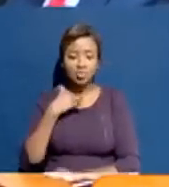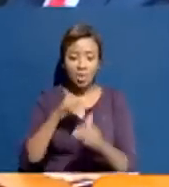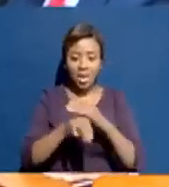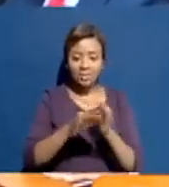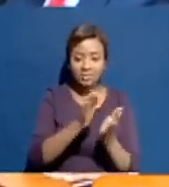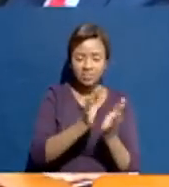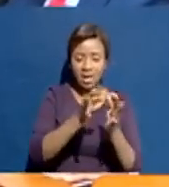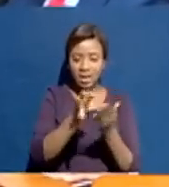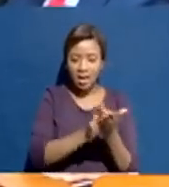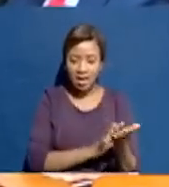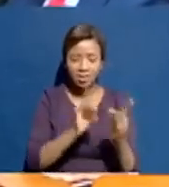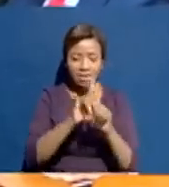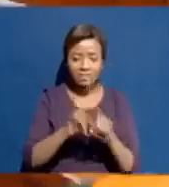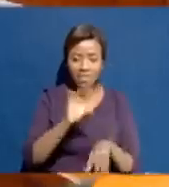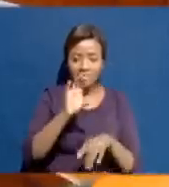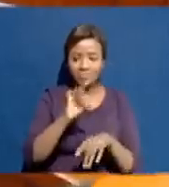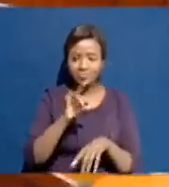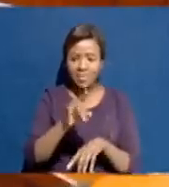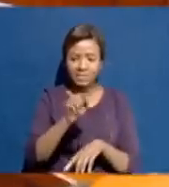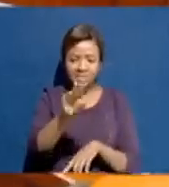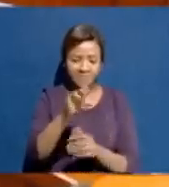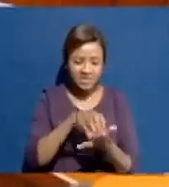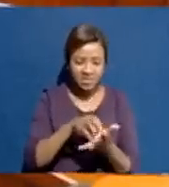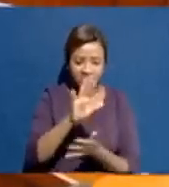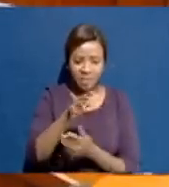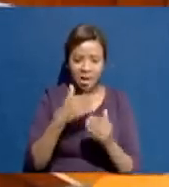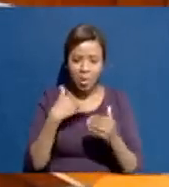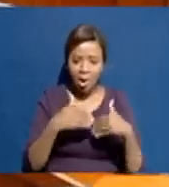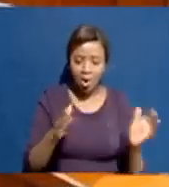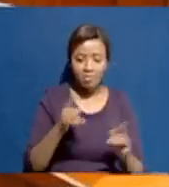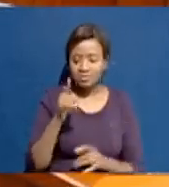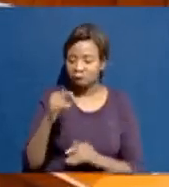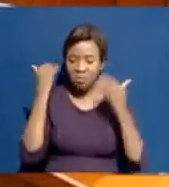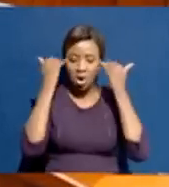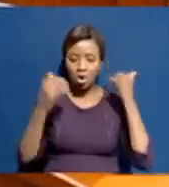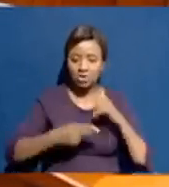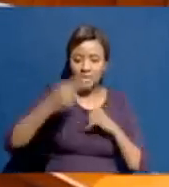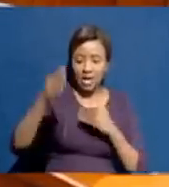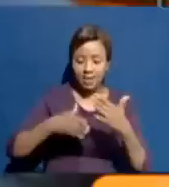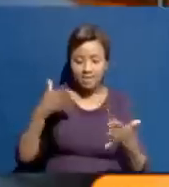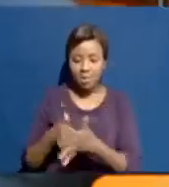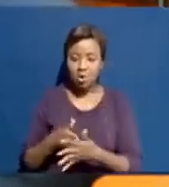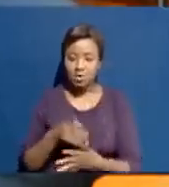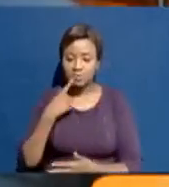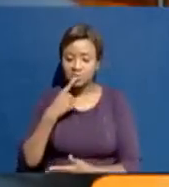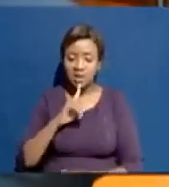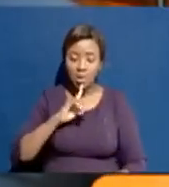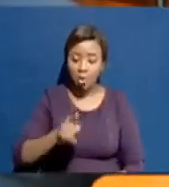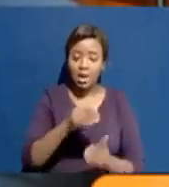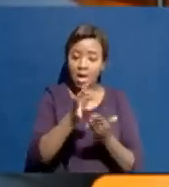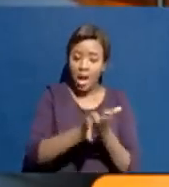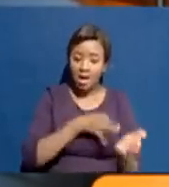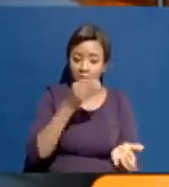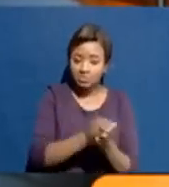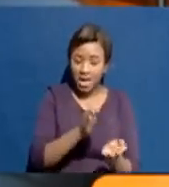reopening of his television channel was dealt a major blow after the High Court declined to lift orders freezing his account.